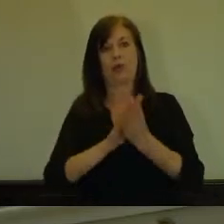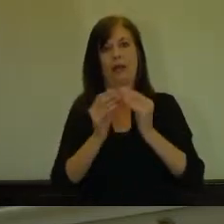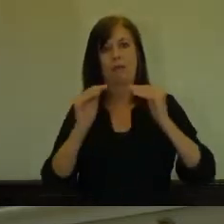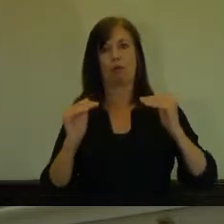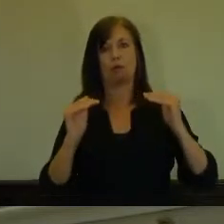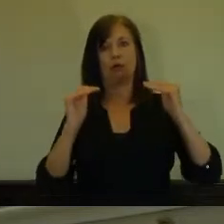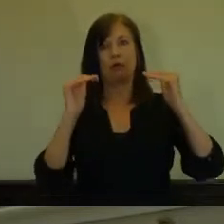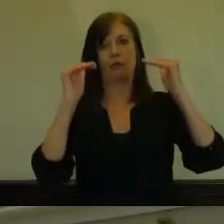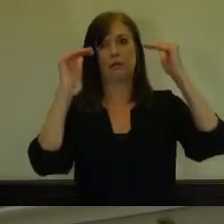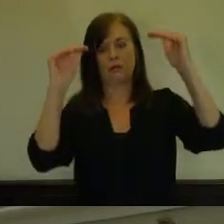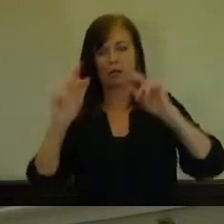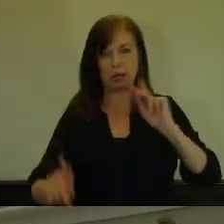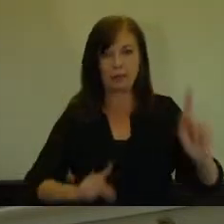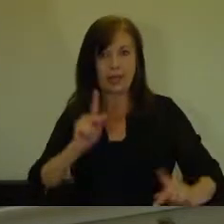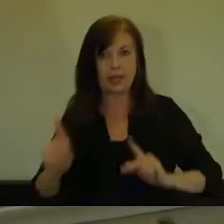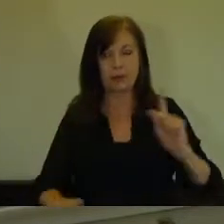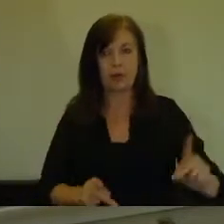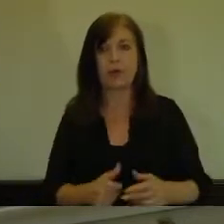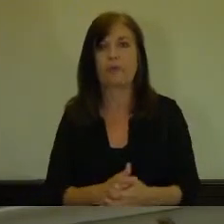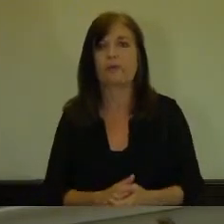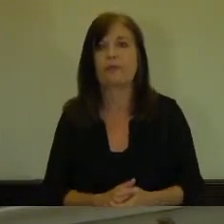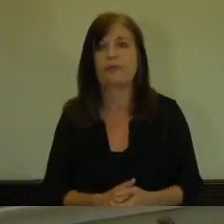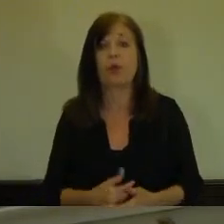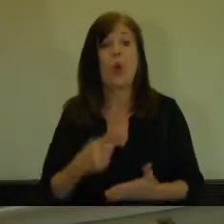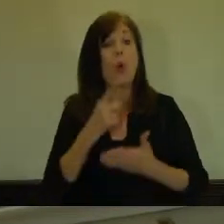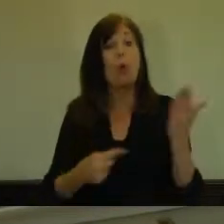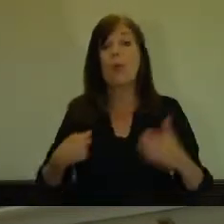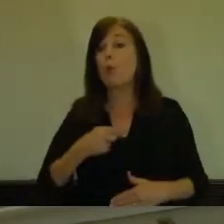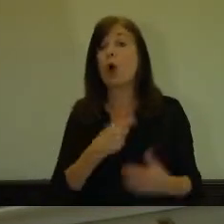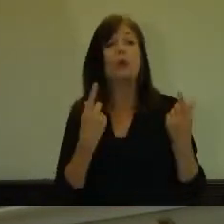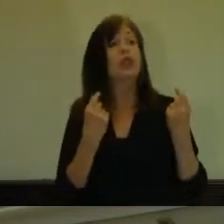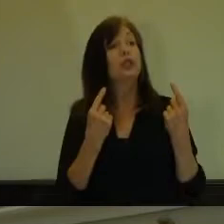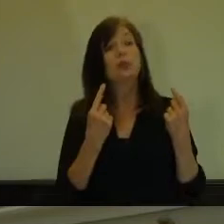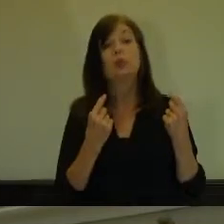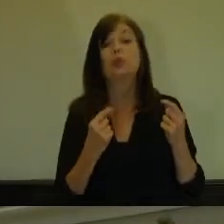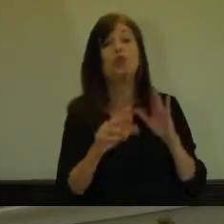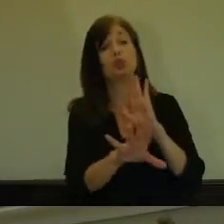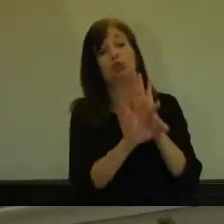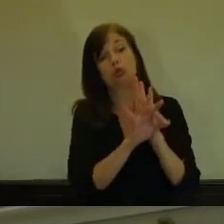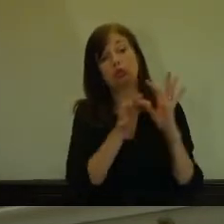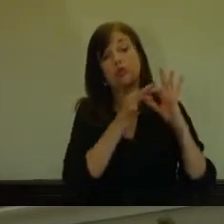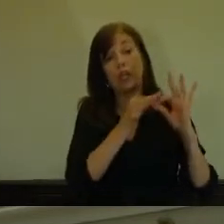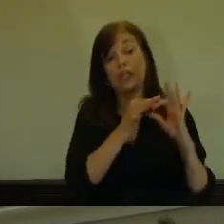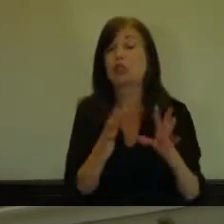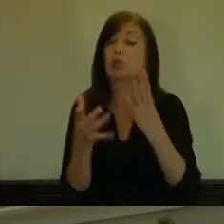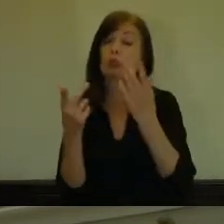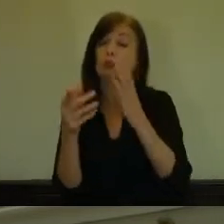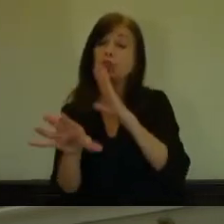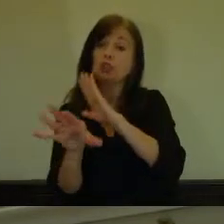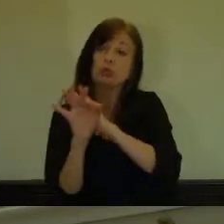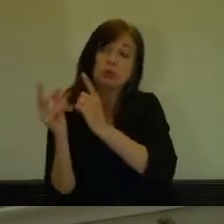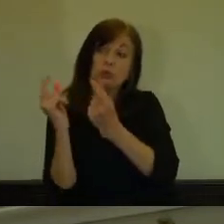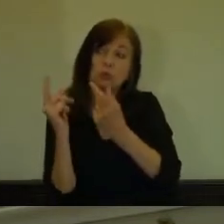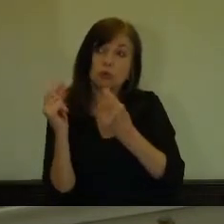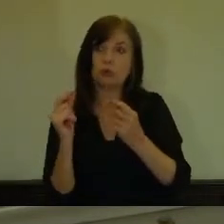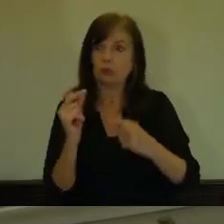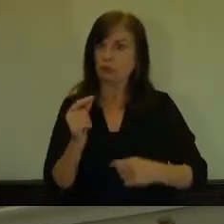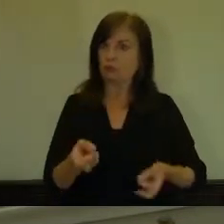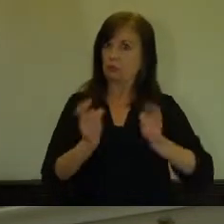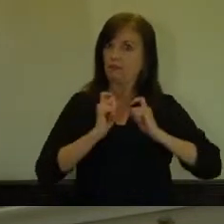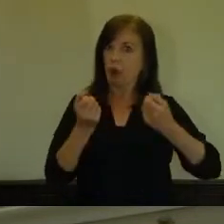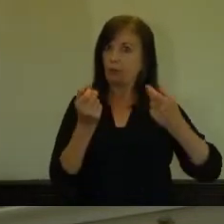people. As a people, the ways in which we choose to be in relationship with each other, to grow deeper, to grow